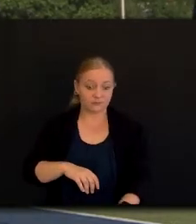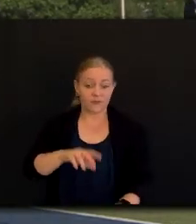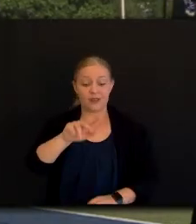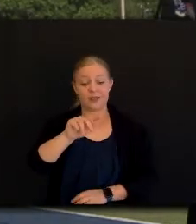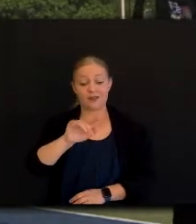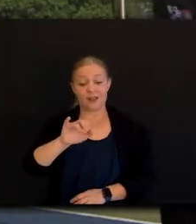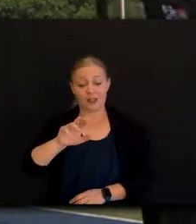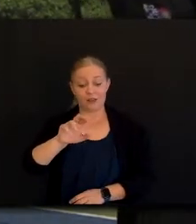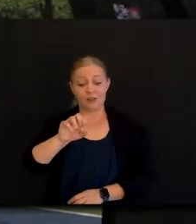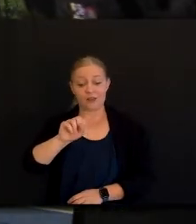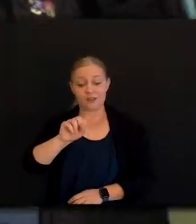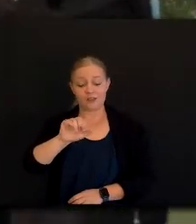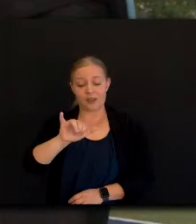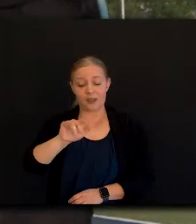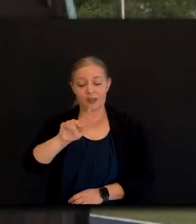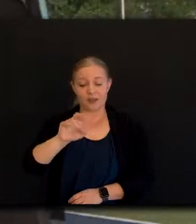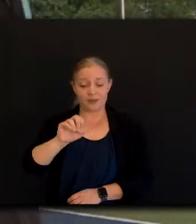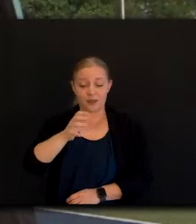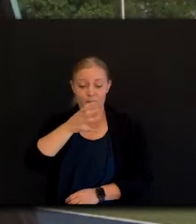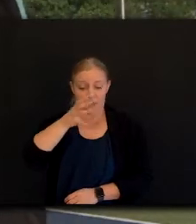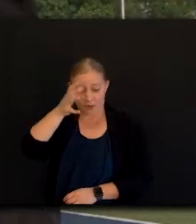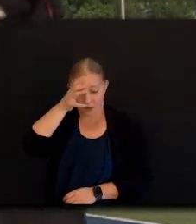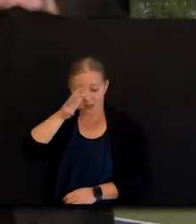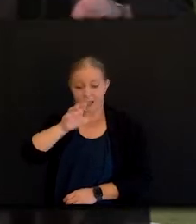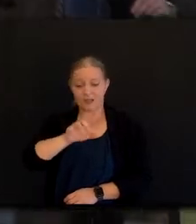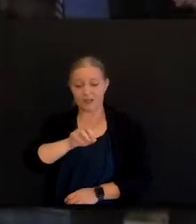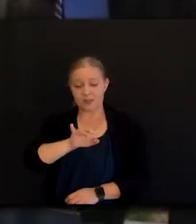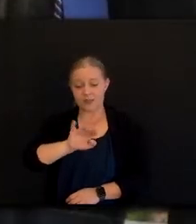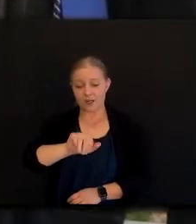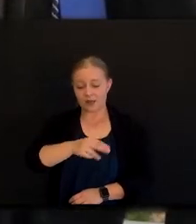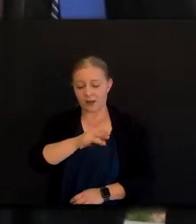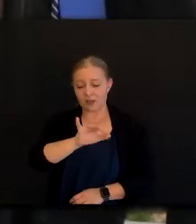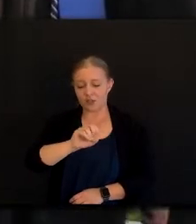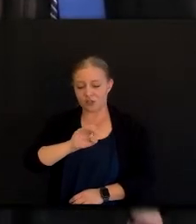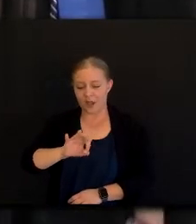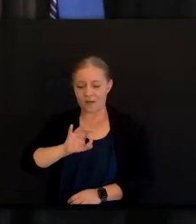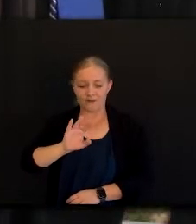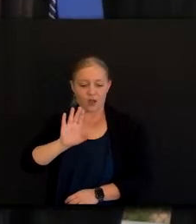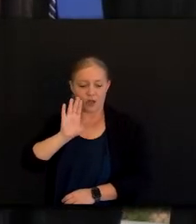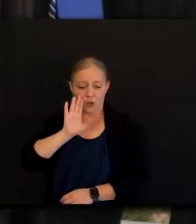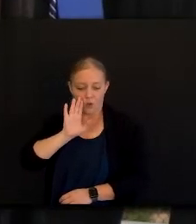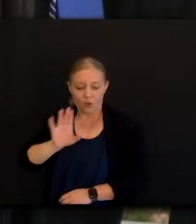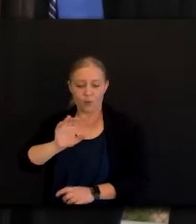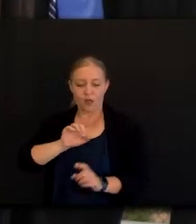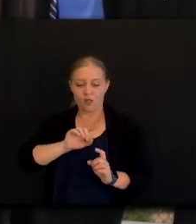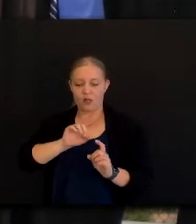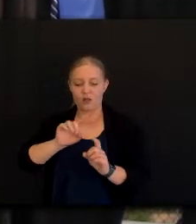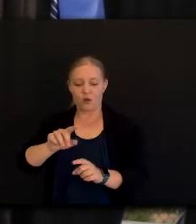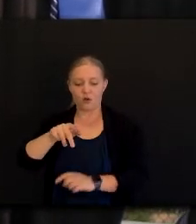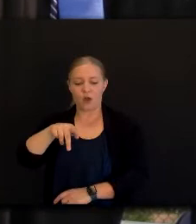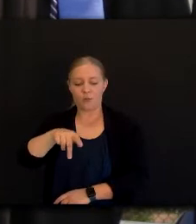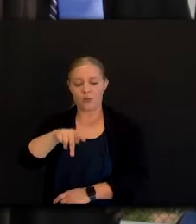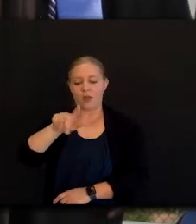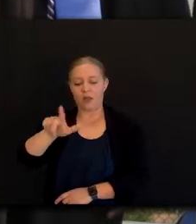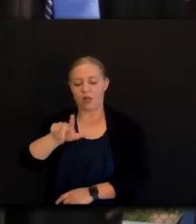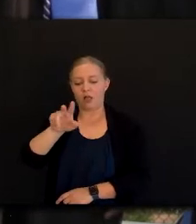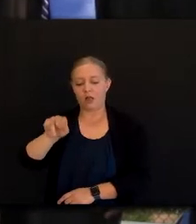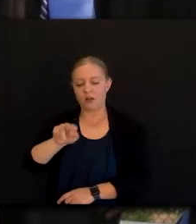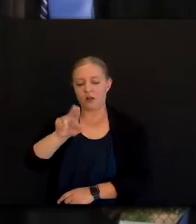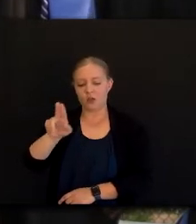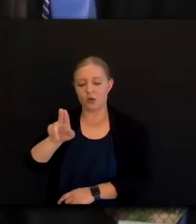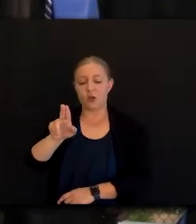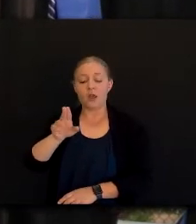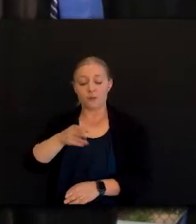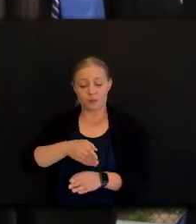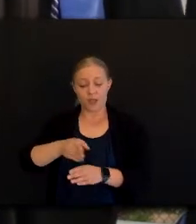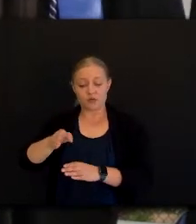Scholars Bowl, Student Council, and Senior Committee. Tyler will attend Point Loma Nazarene University and major in biochemistry.